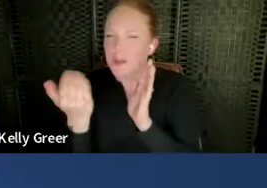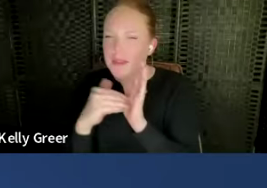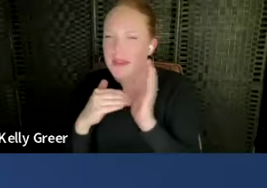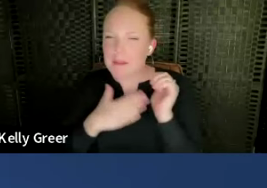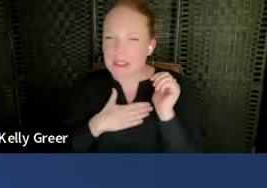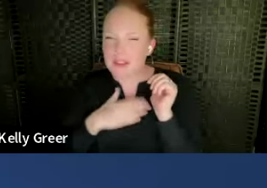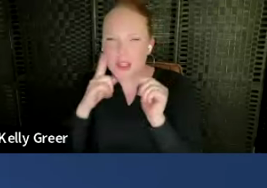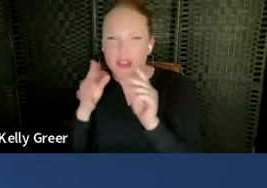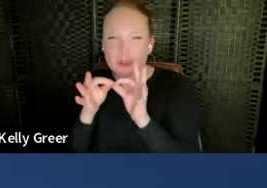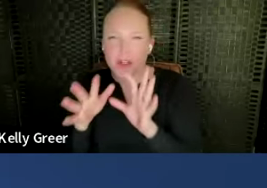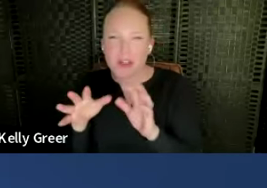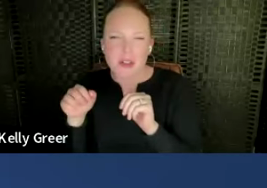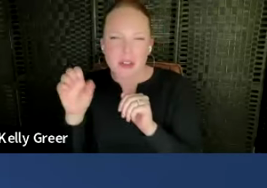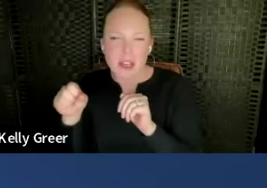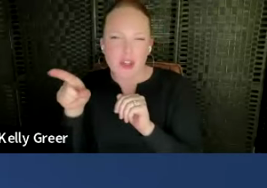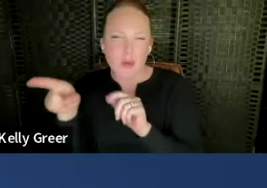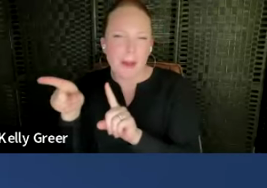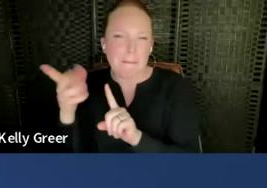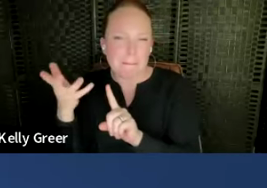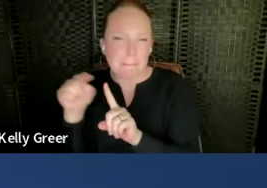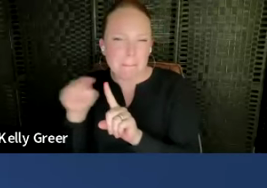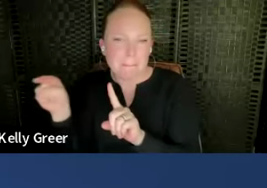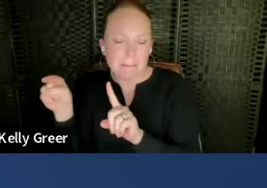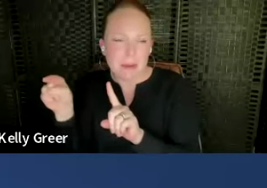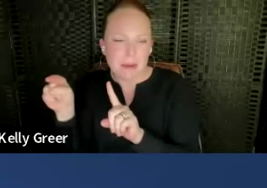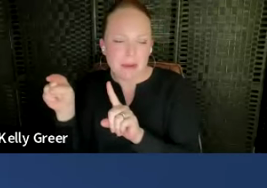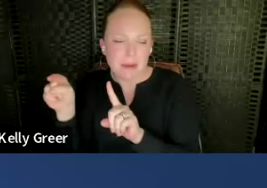Prudence, can you repeat that, please, for the interpreter? Can you what?